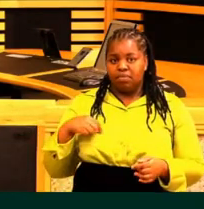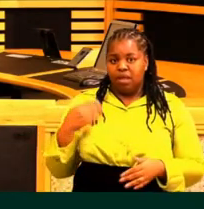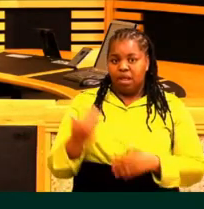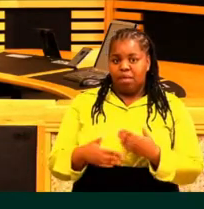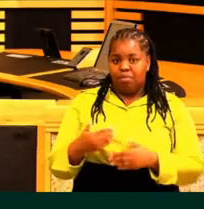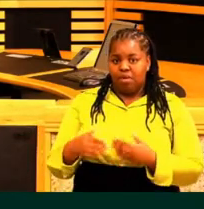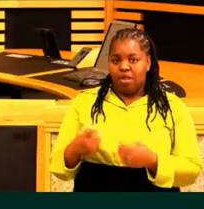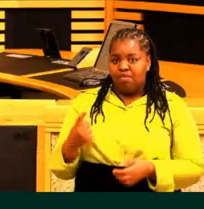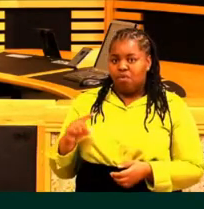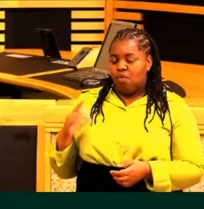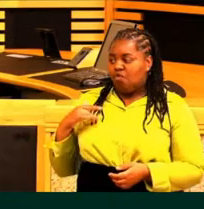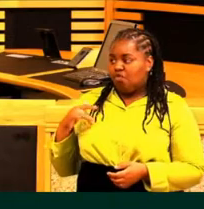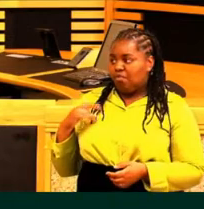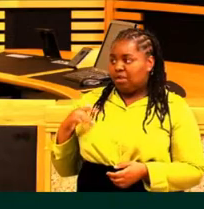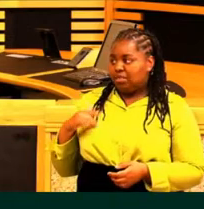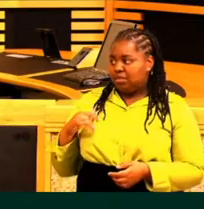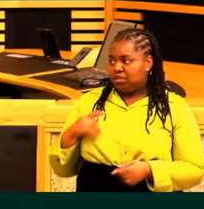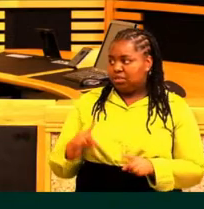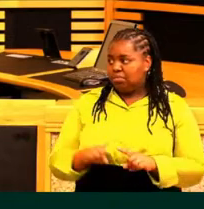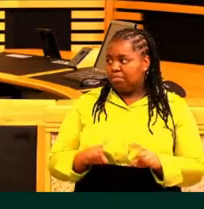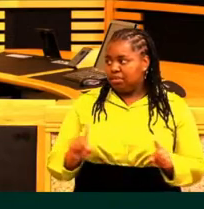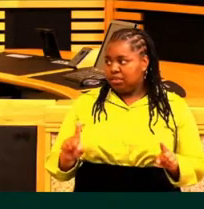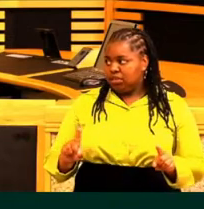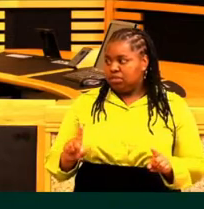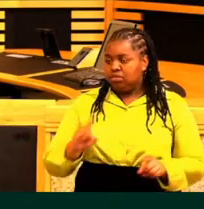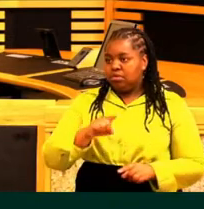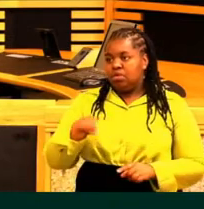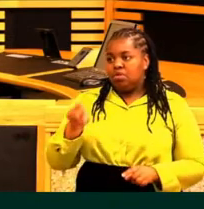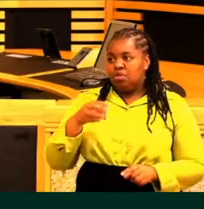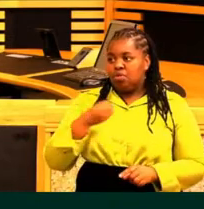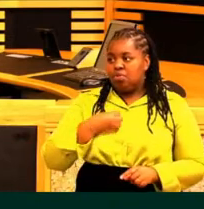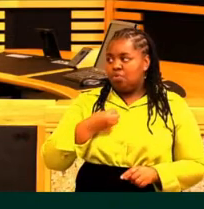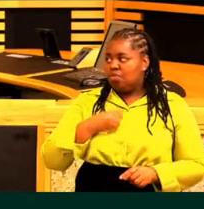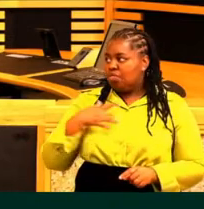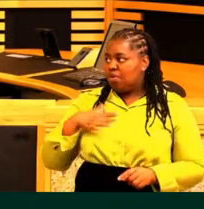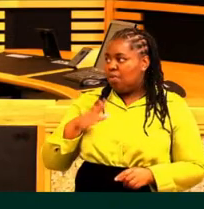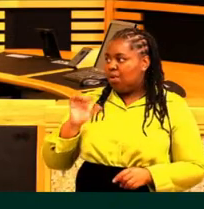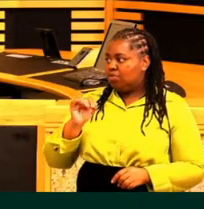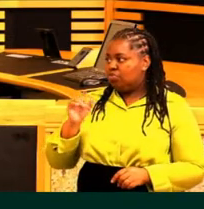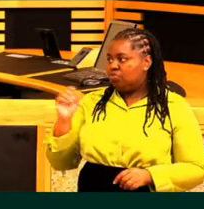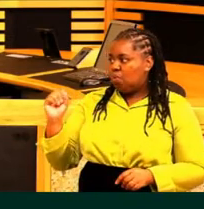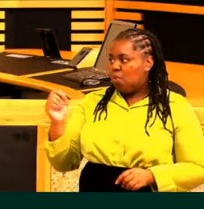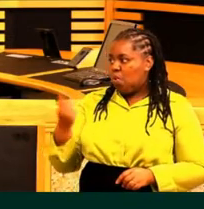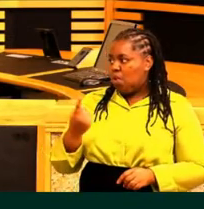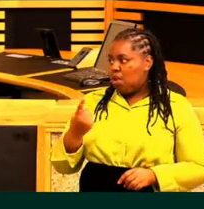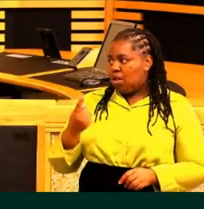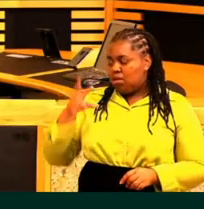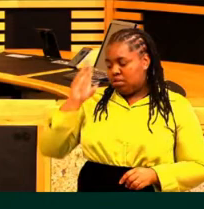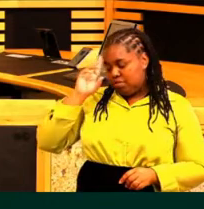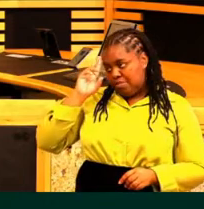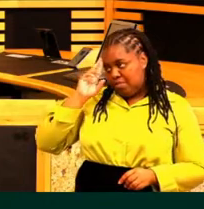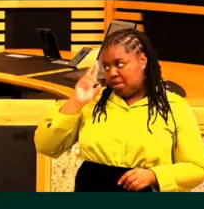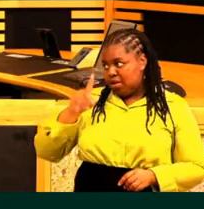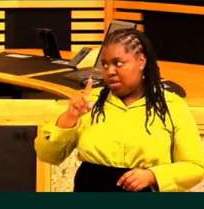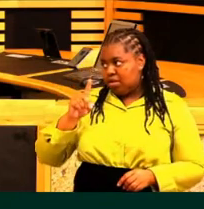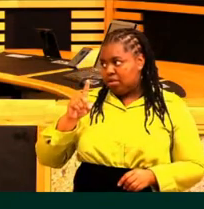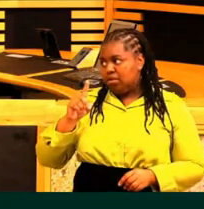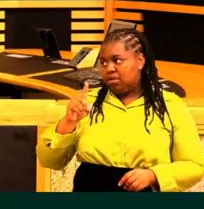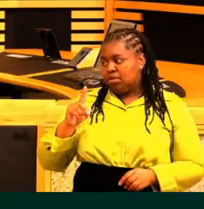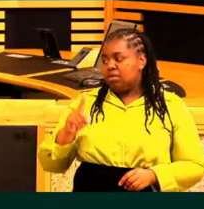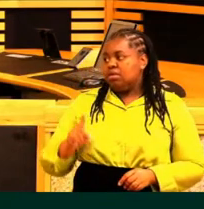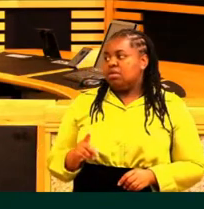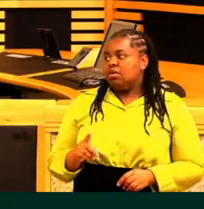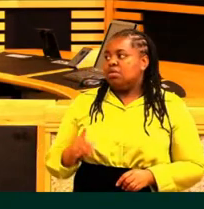formalities but to the young people I just want you all um to know that you should take your time